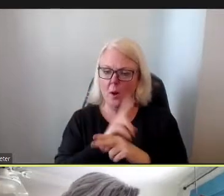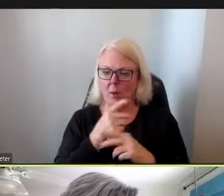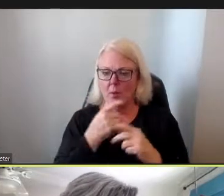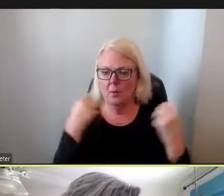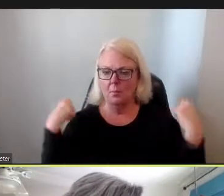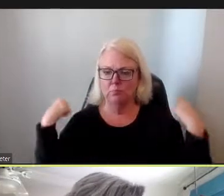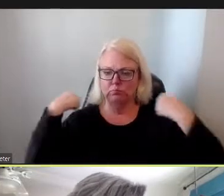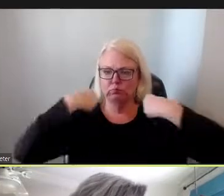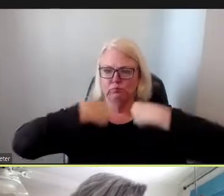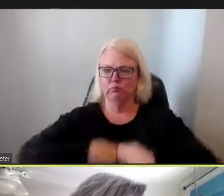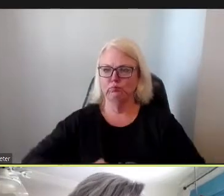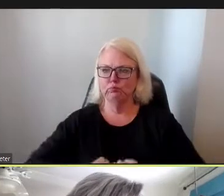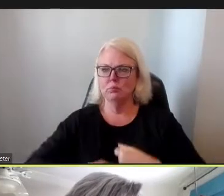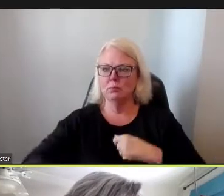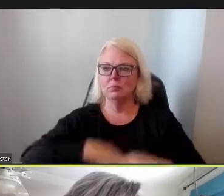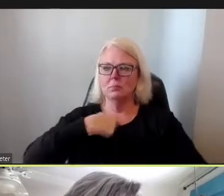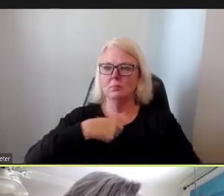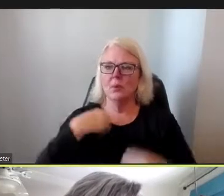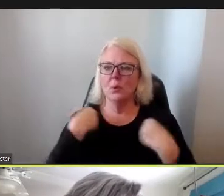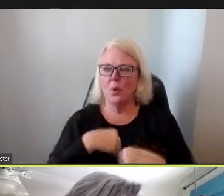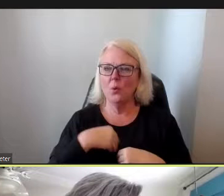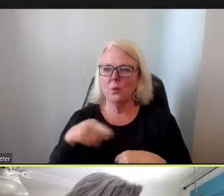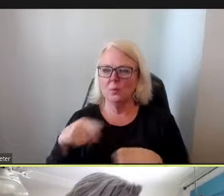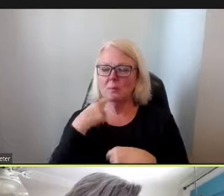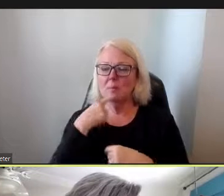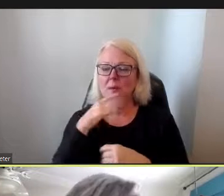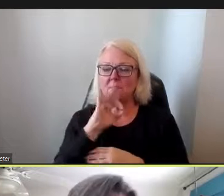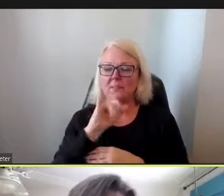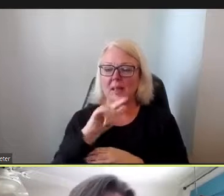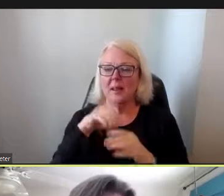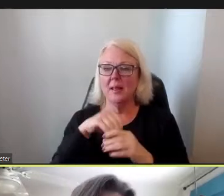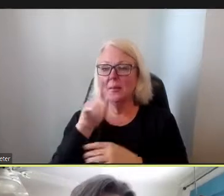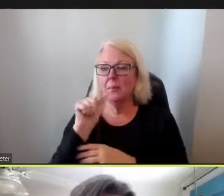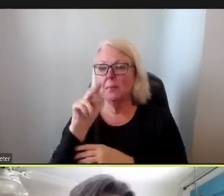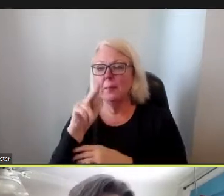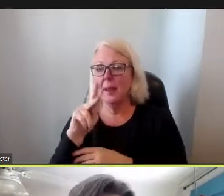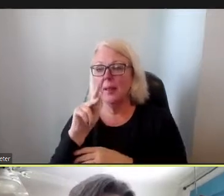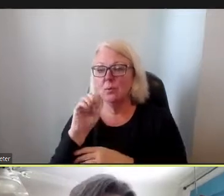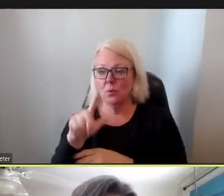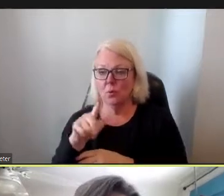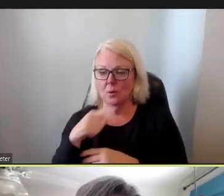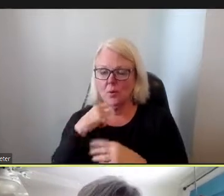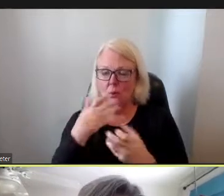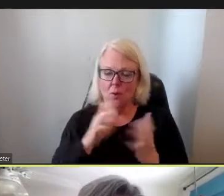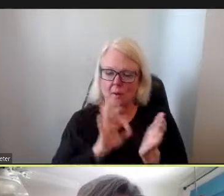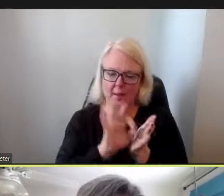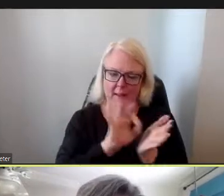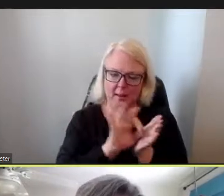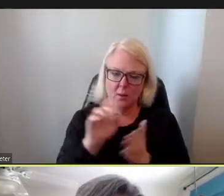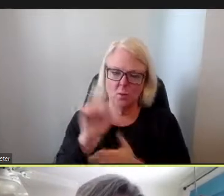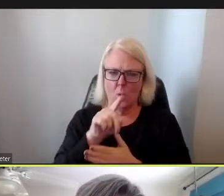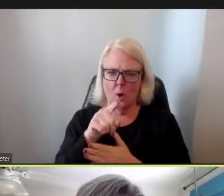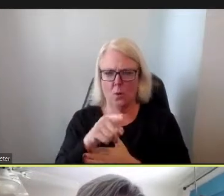coat. Its fill-in-the-blank tool was designed to calculate, quote, where you might fit in that